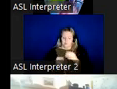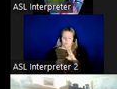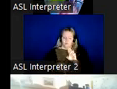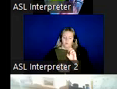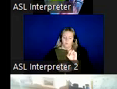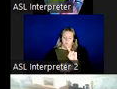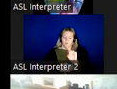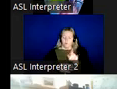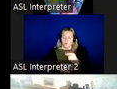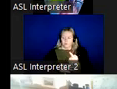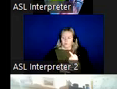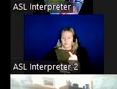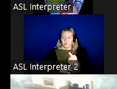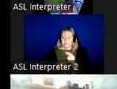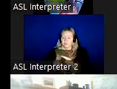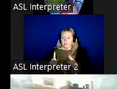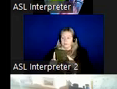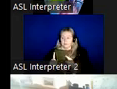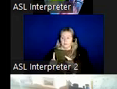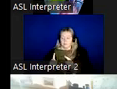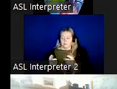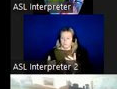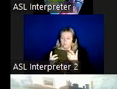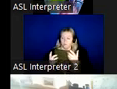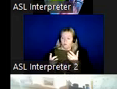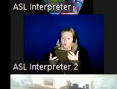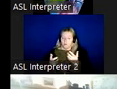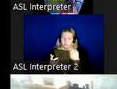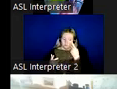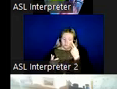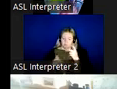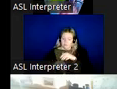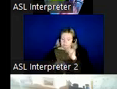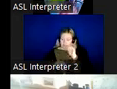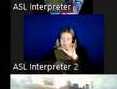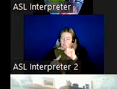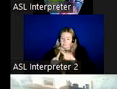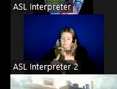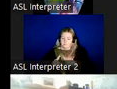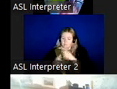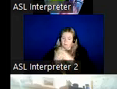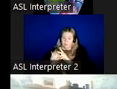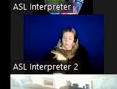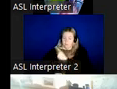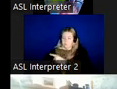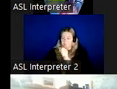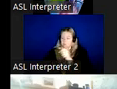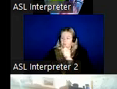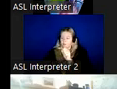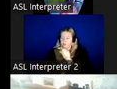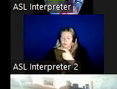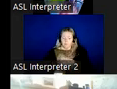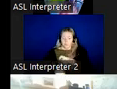definitely, something that we would like to see in different parts of the province for sure as time goes